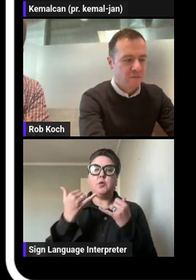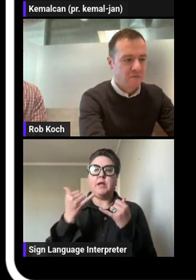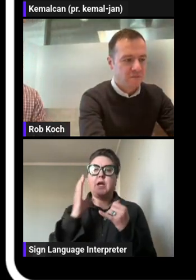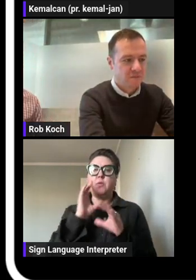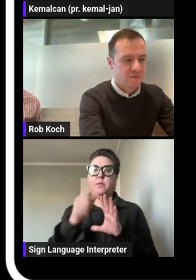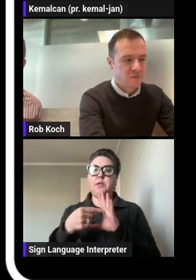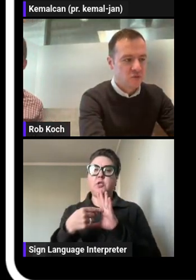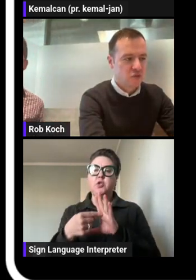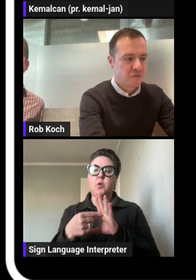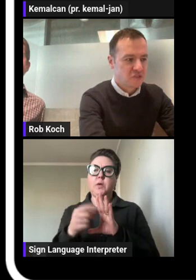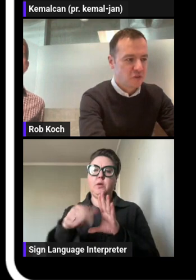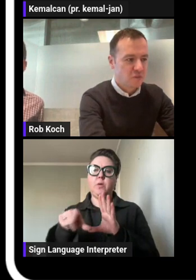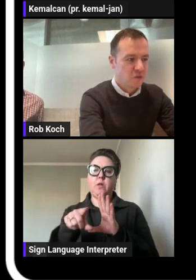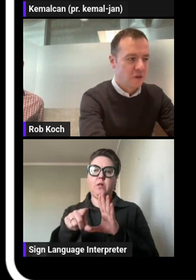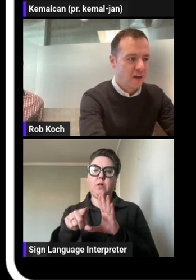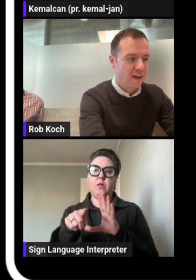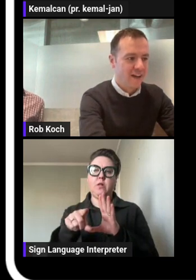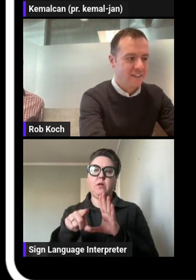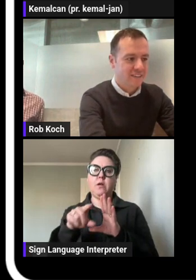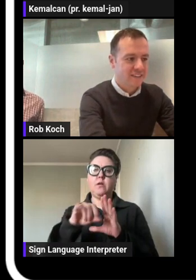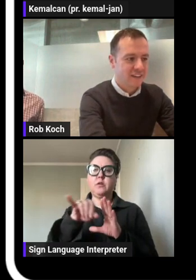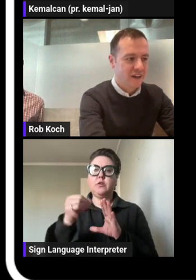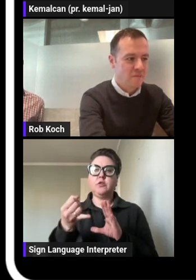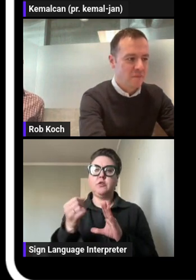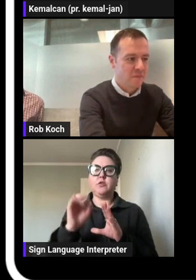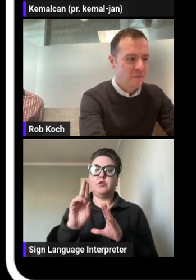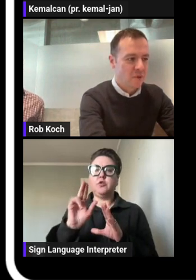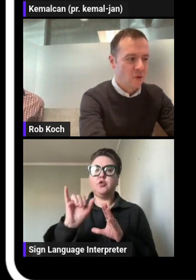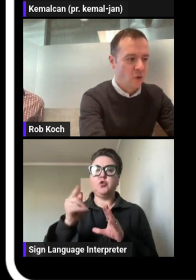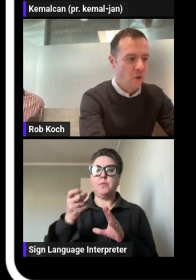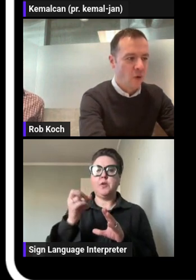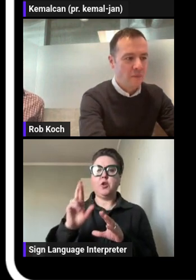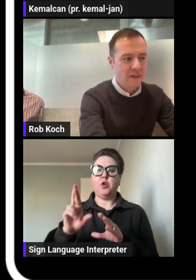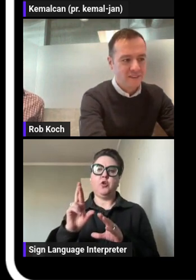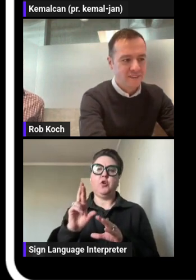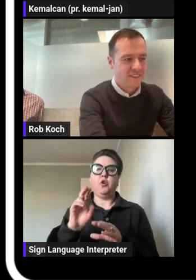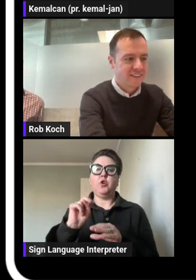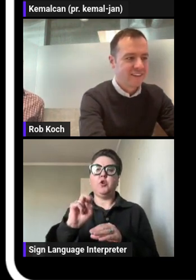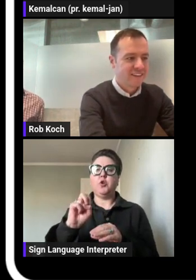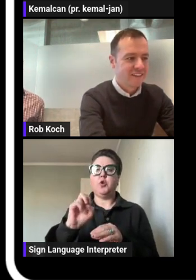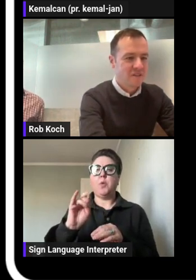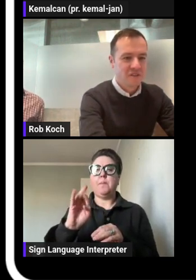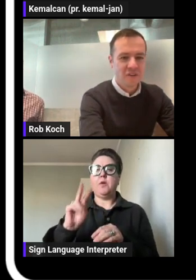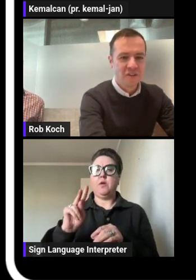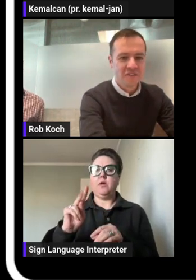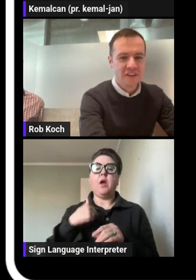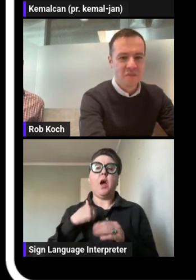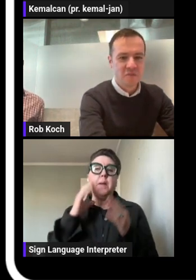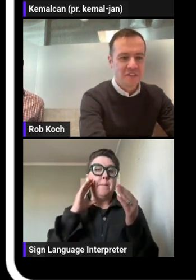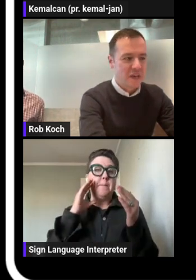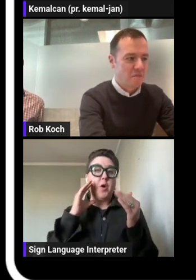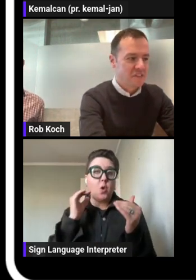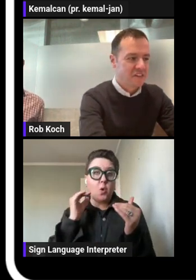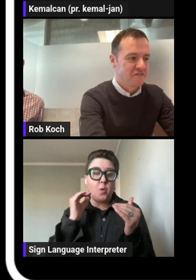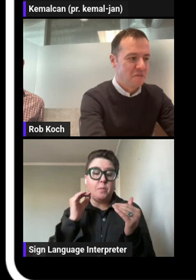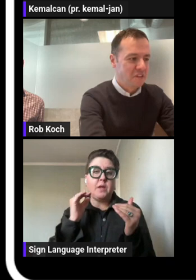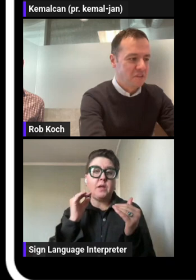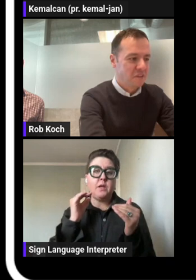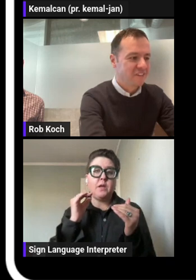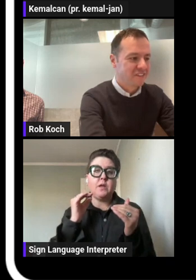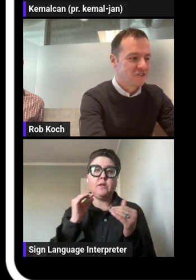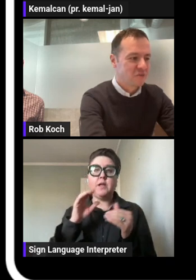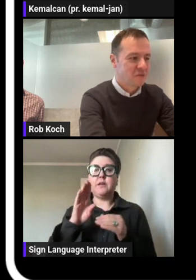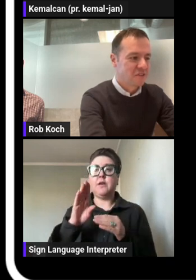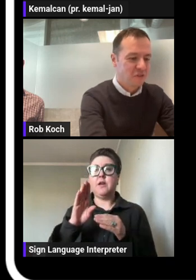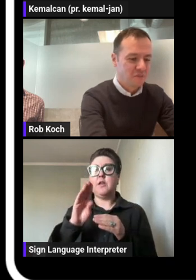you Jupyter Notebook, and I'm hoping all of the boot campers are